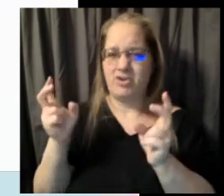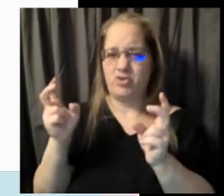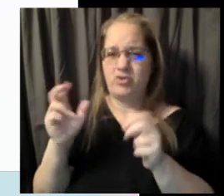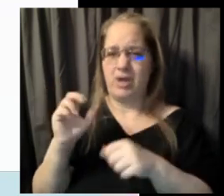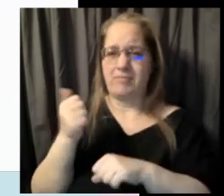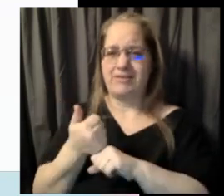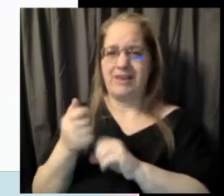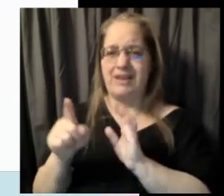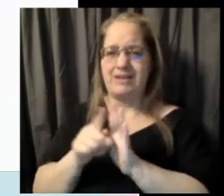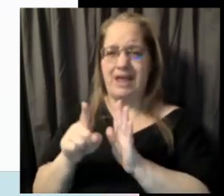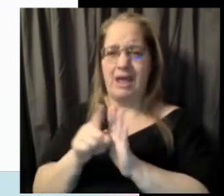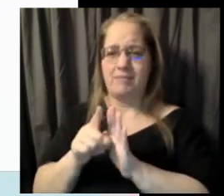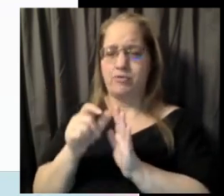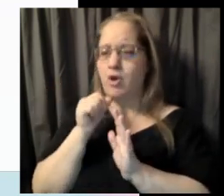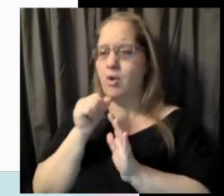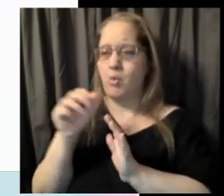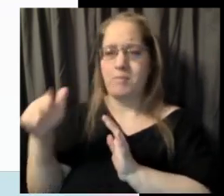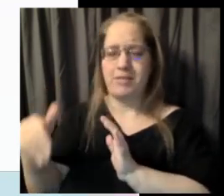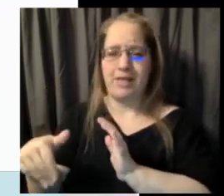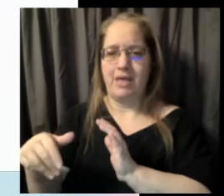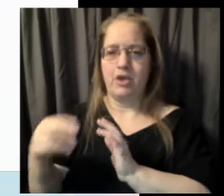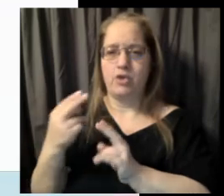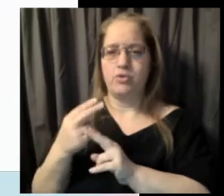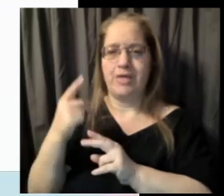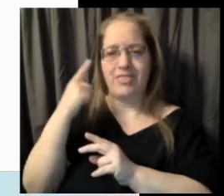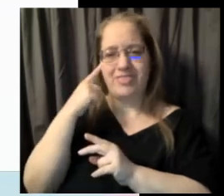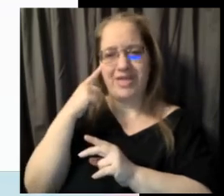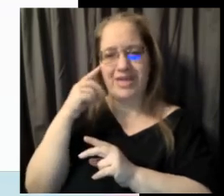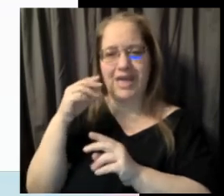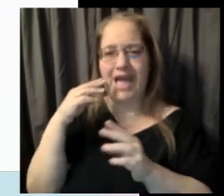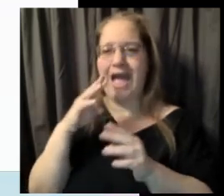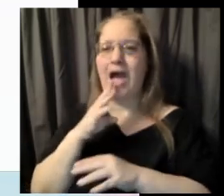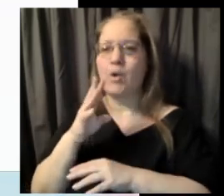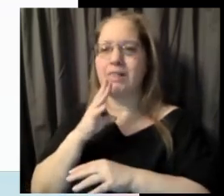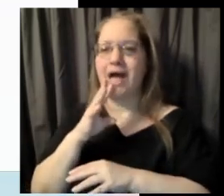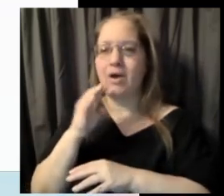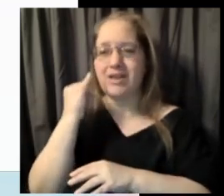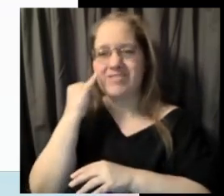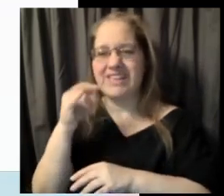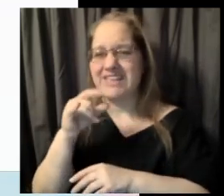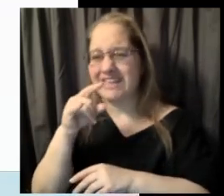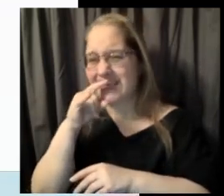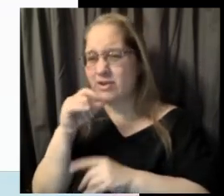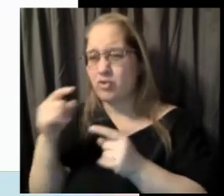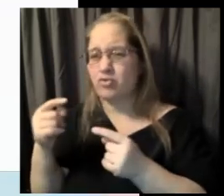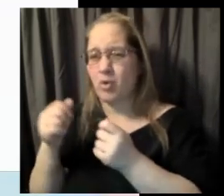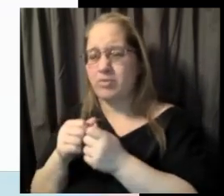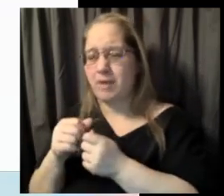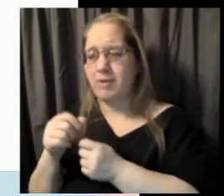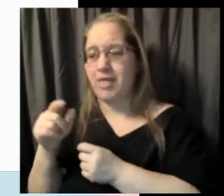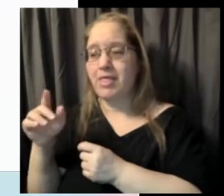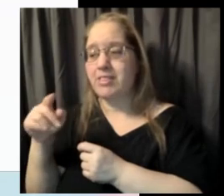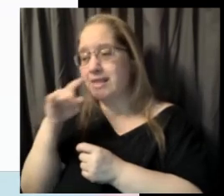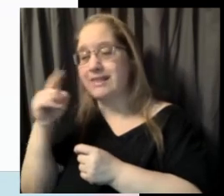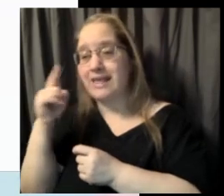timer so I know I won't be late for this. Using that think out loud, well, even if it's something that they don't necessarily struggle with, just hearing